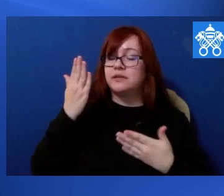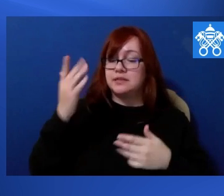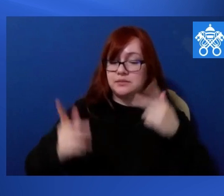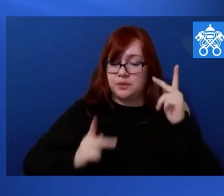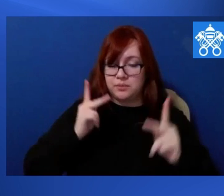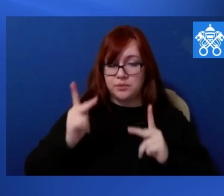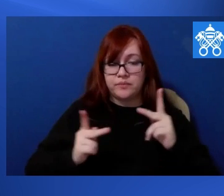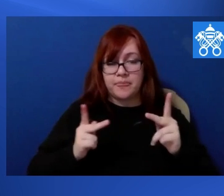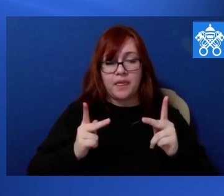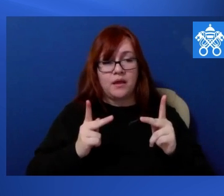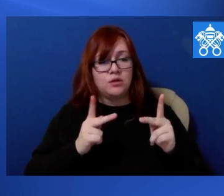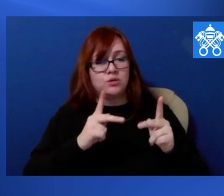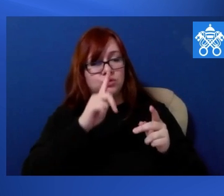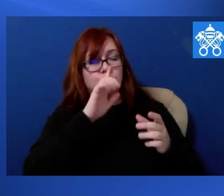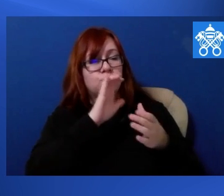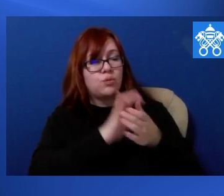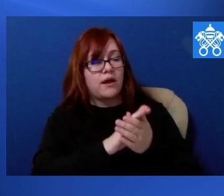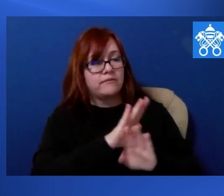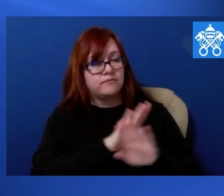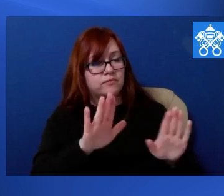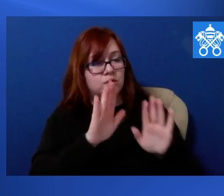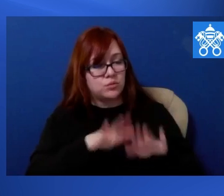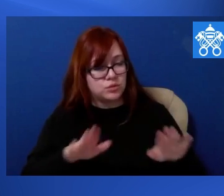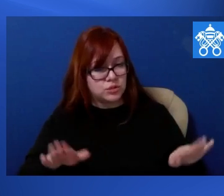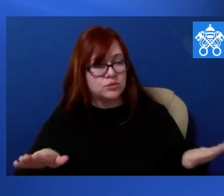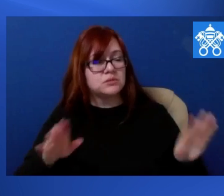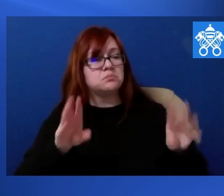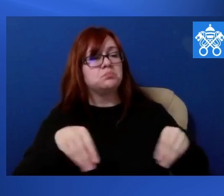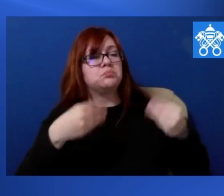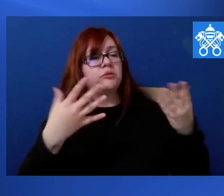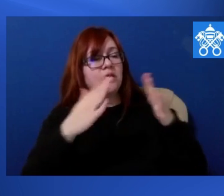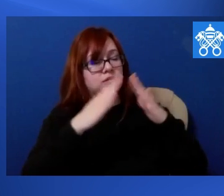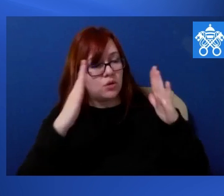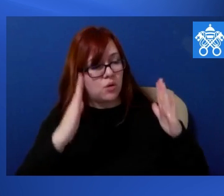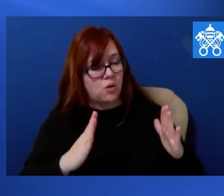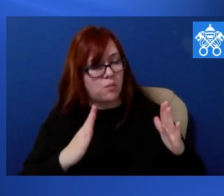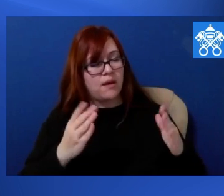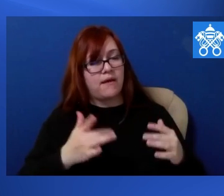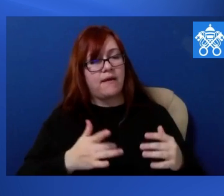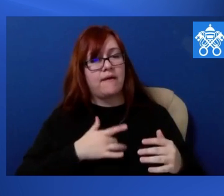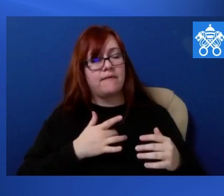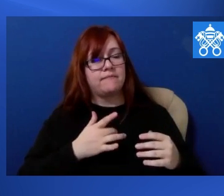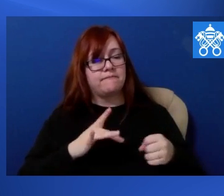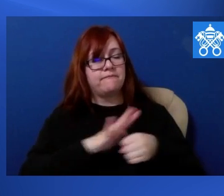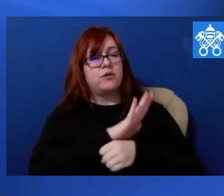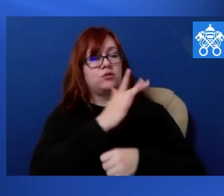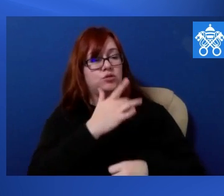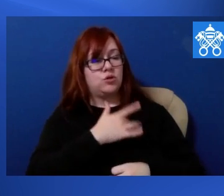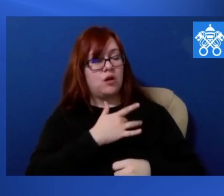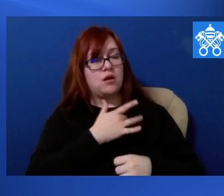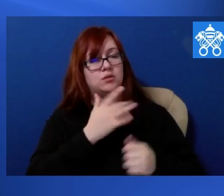To the childless wife he gives a home and gladdens her heart with children.